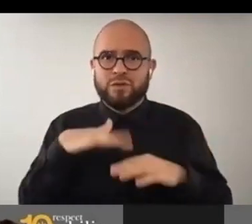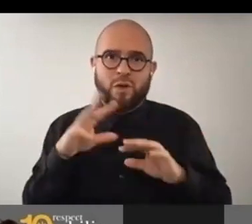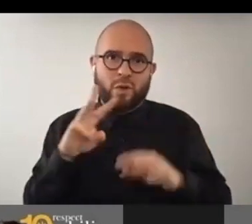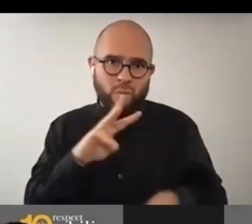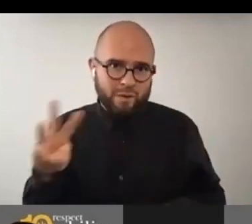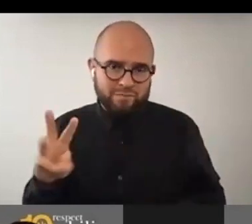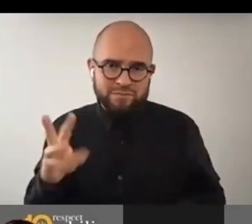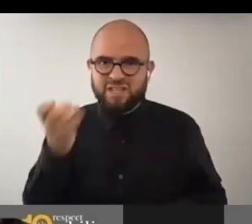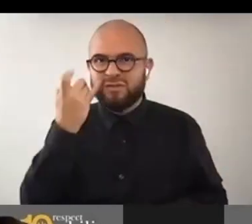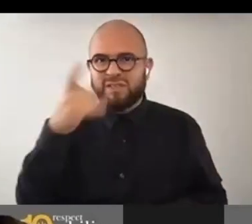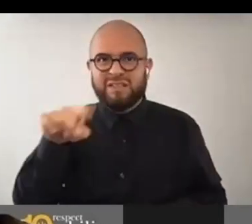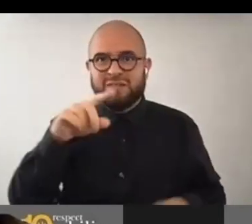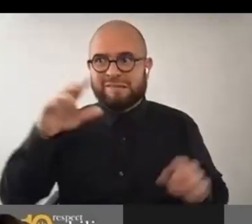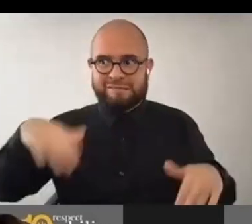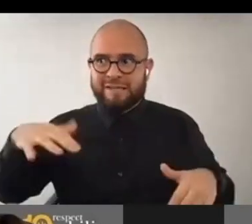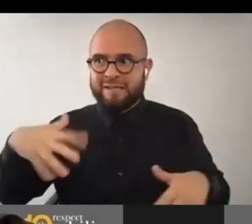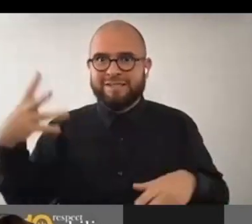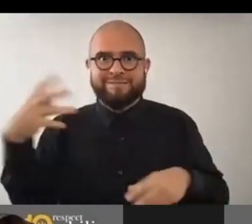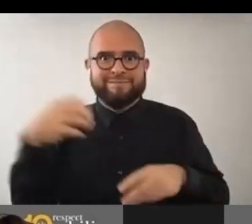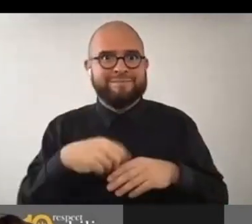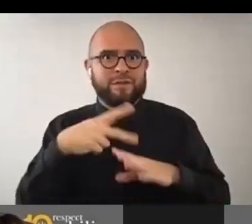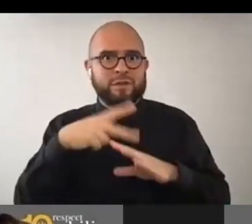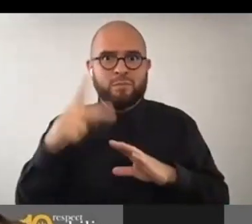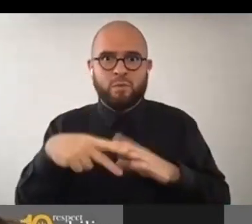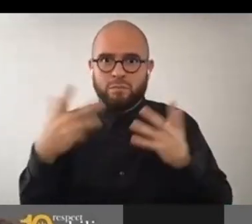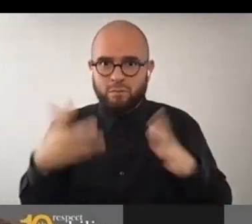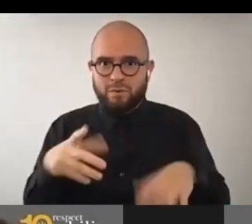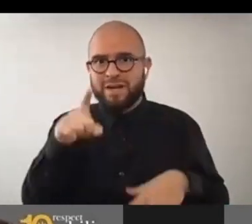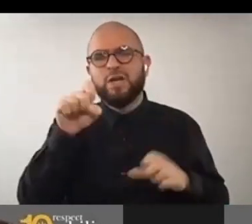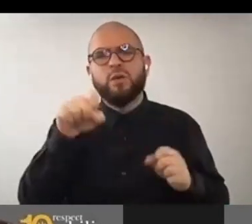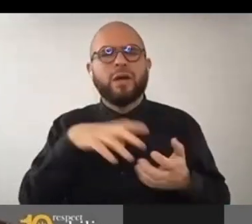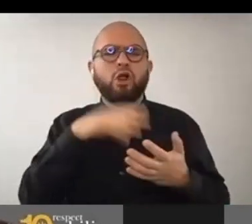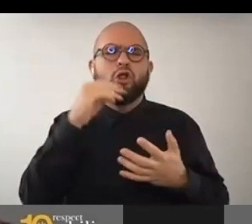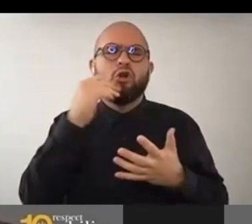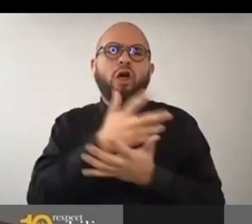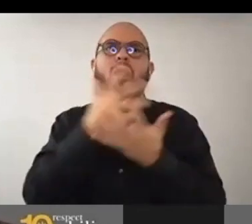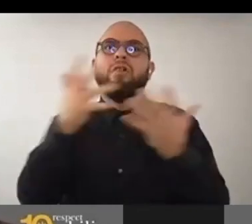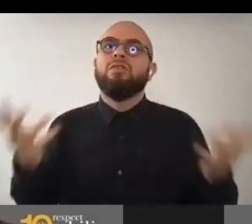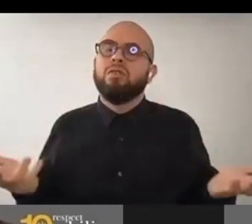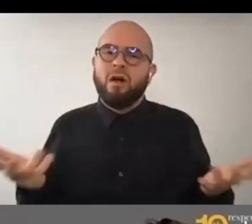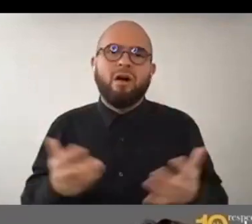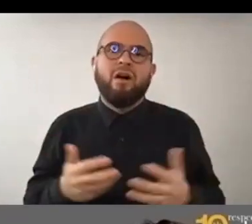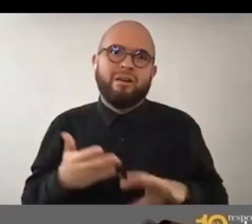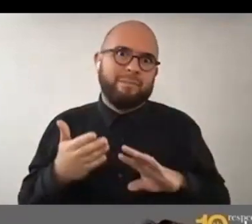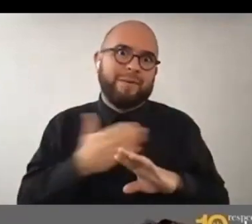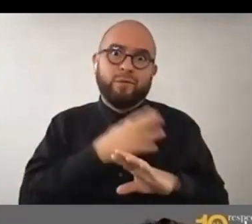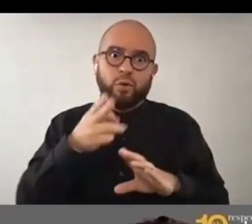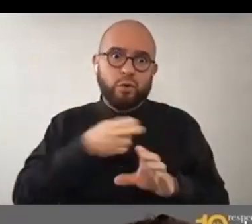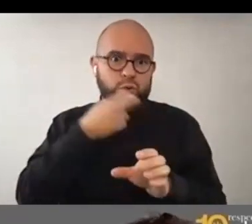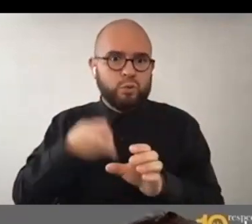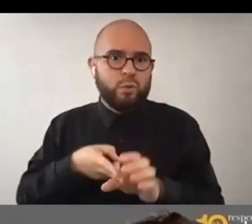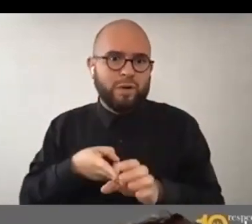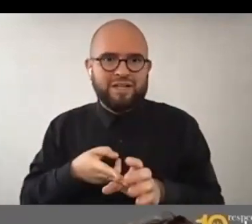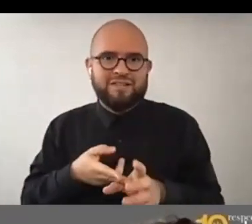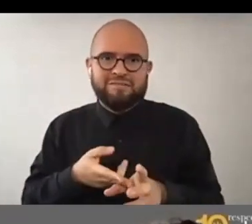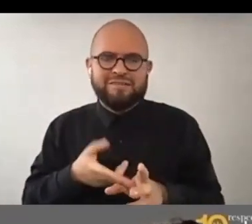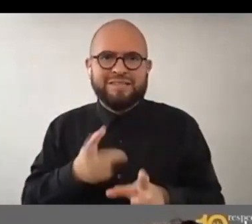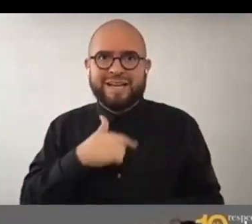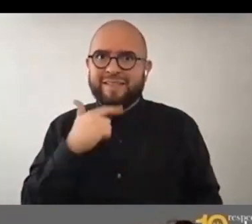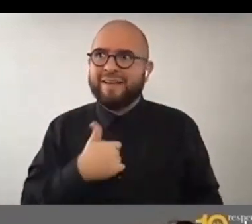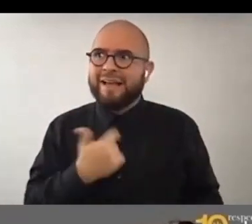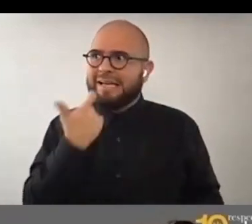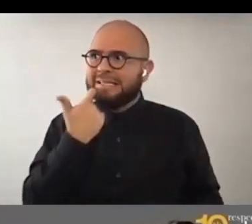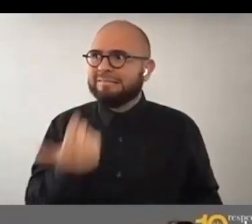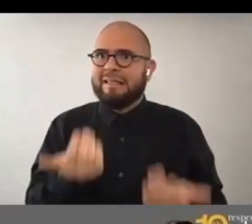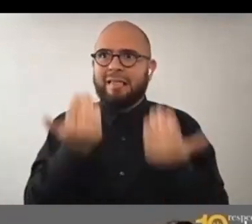the program. You can learn a lot even before you join. And I think I may have taken up a lot of time just now,